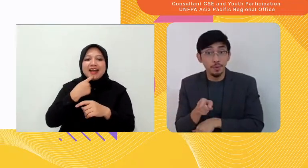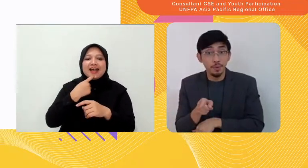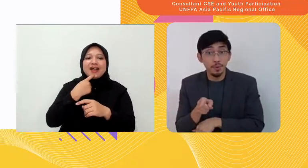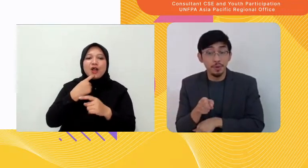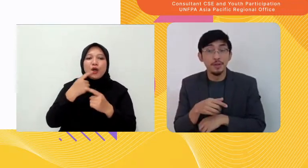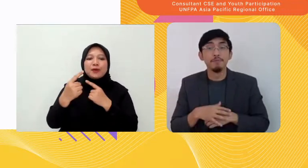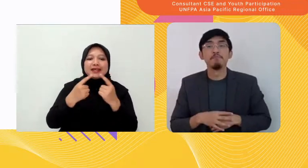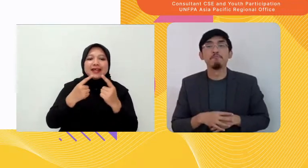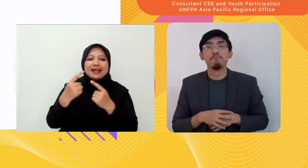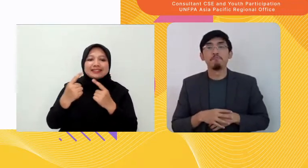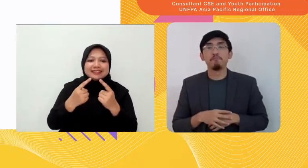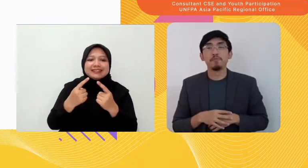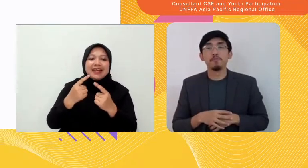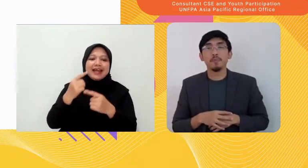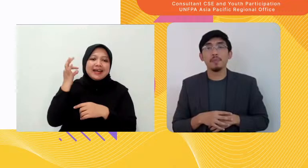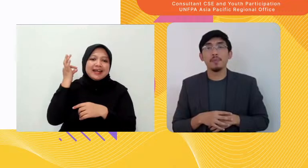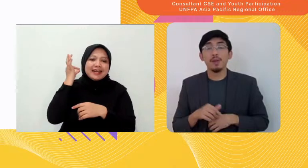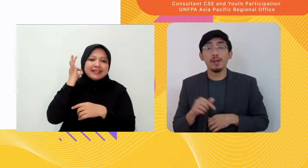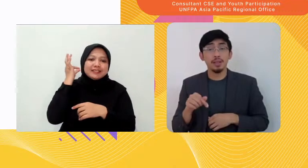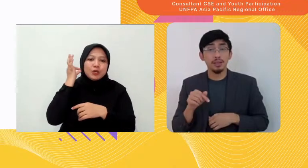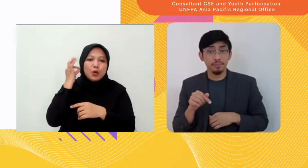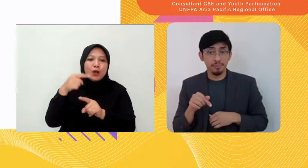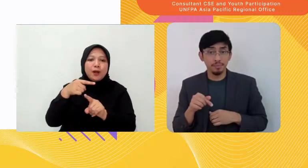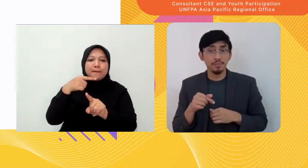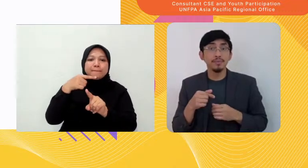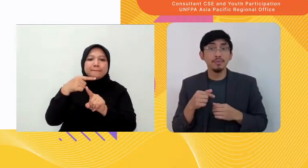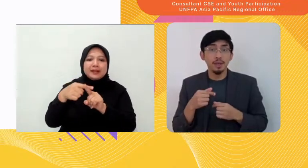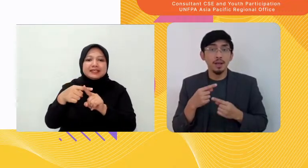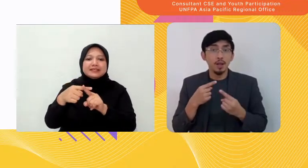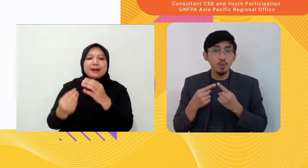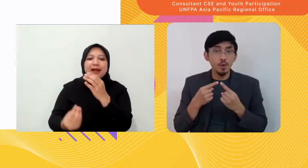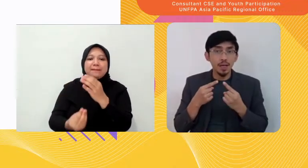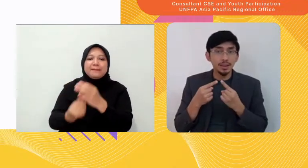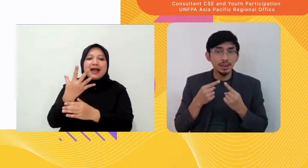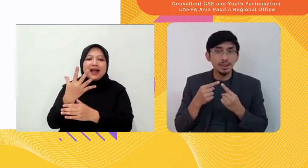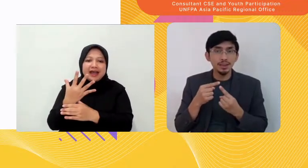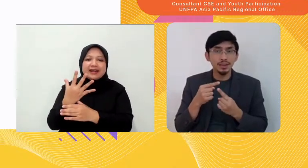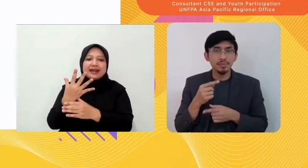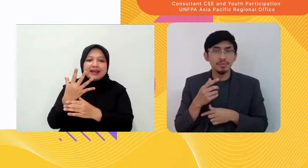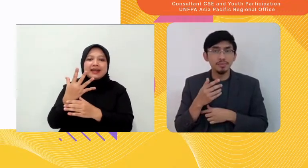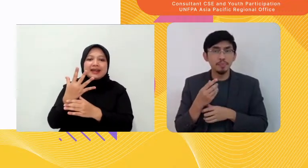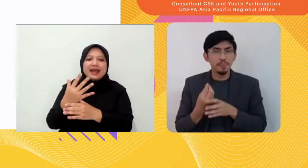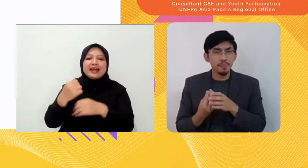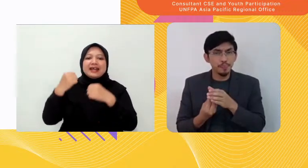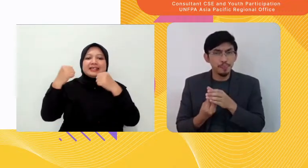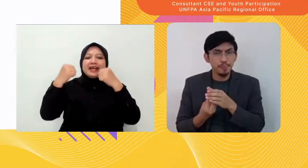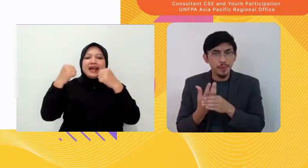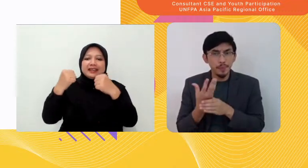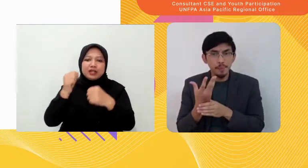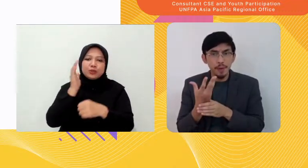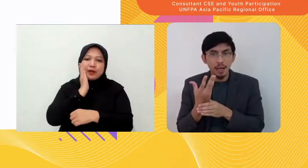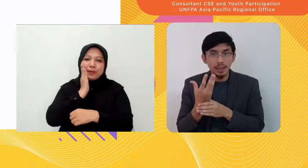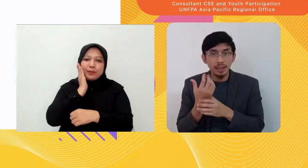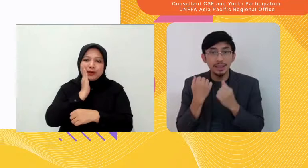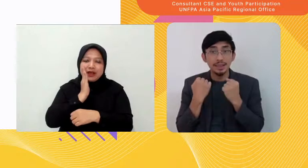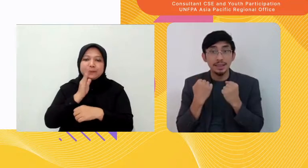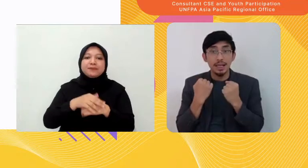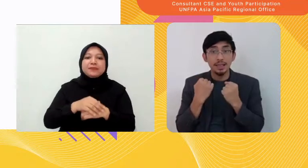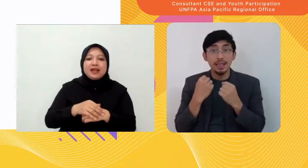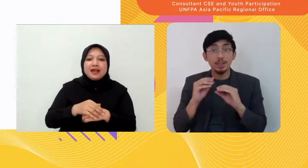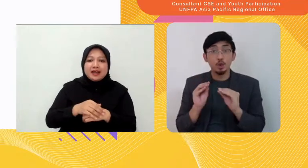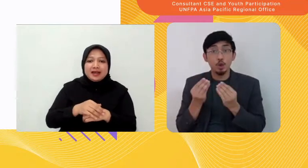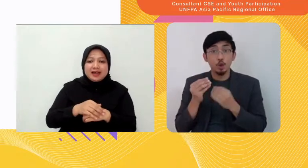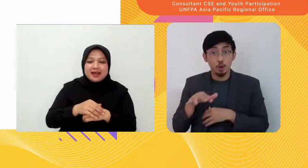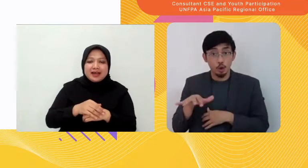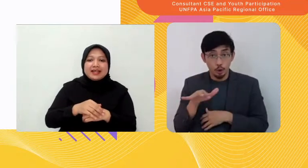development. So referring back to the example from the Australia sex education about the HIV and